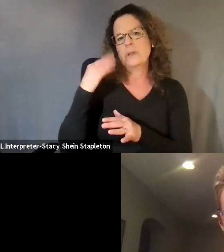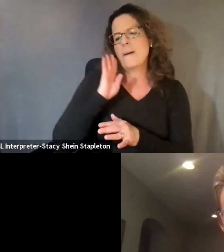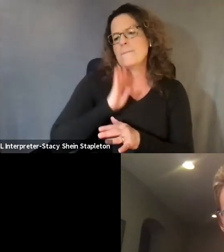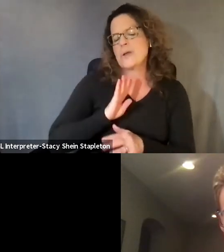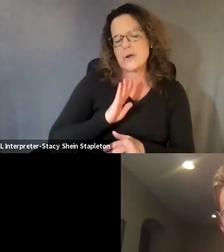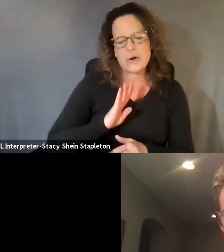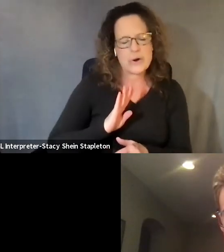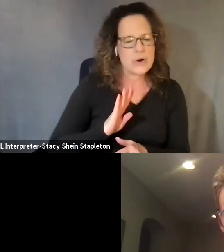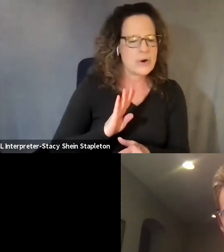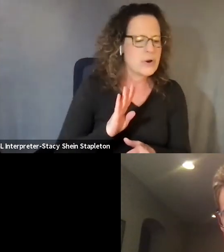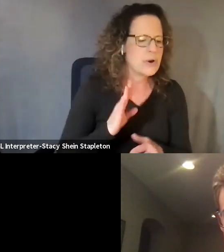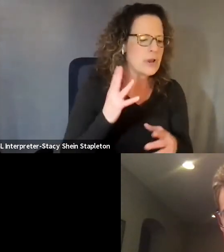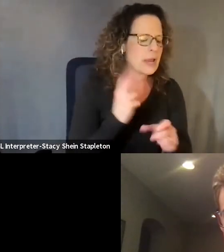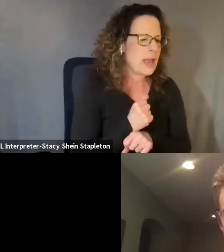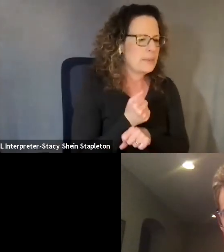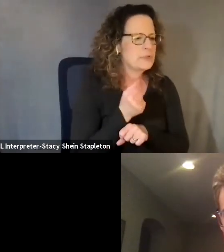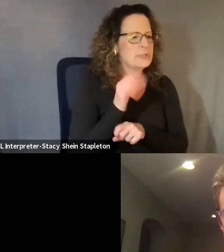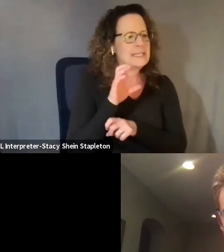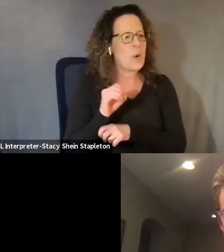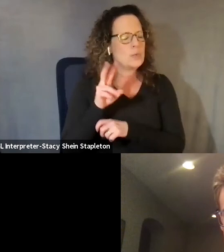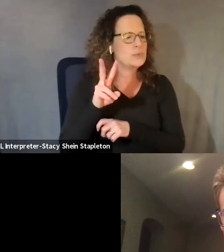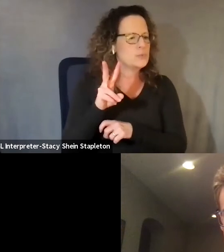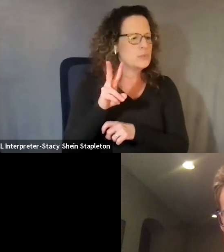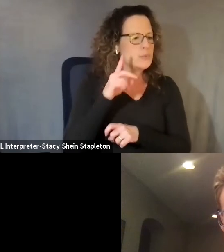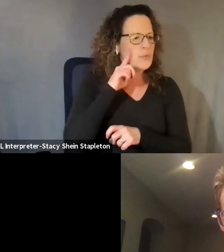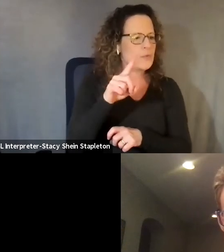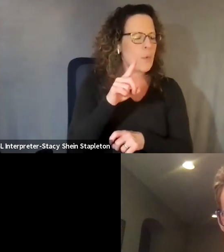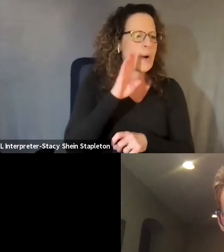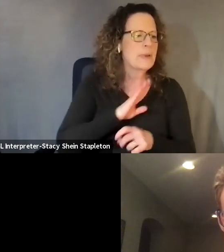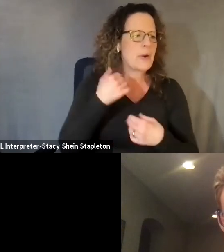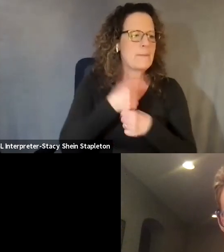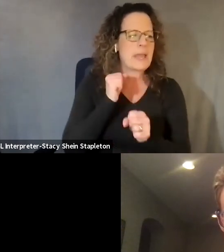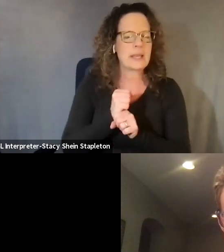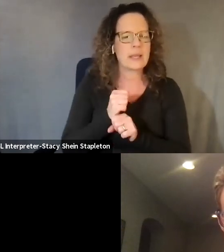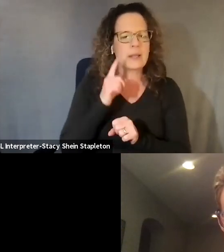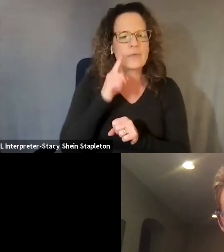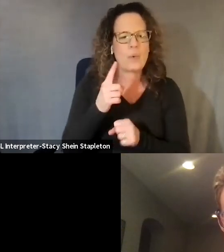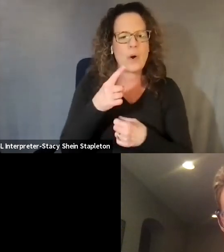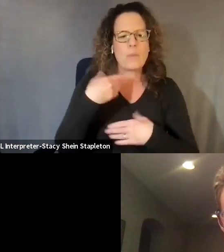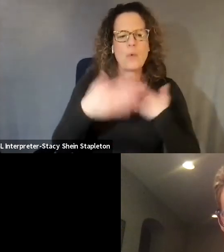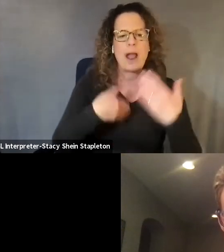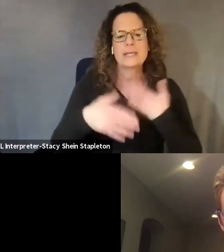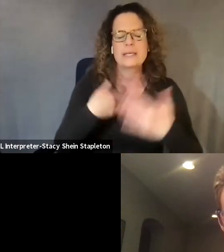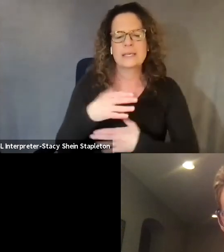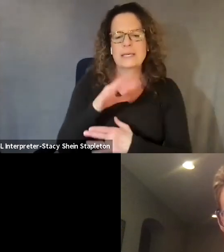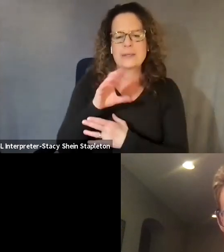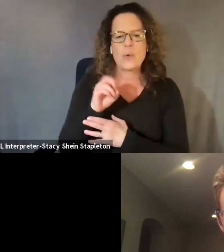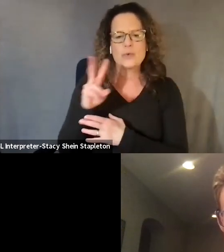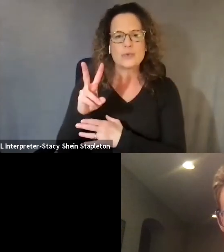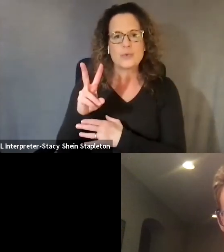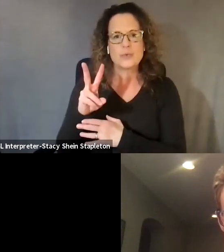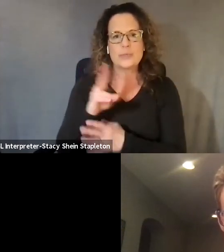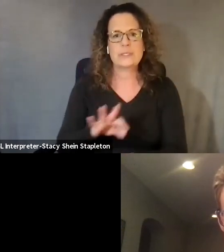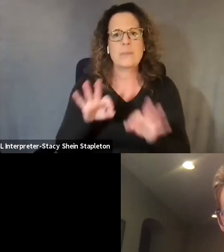to capture their carbon dioxide more and more from the beer making, from the fermentation process. Carbon dioxide, of course, is a